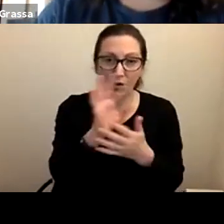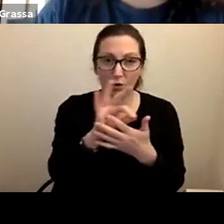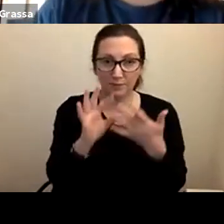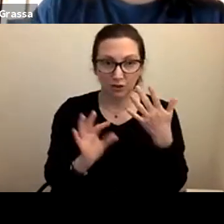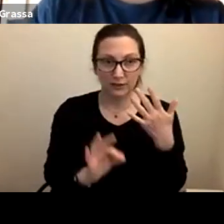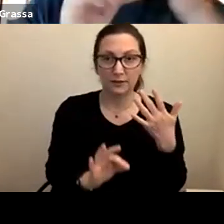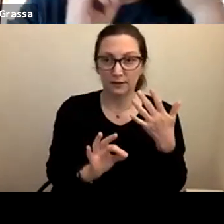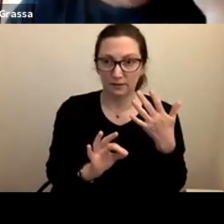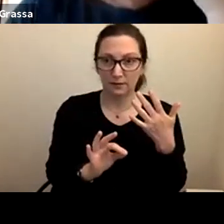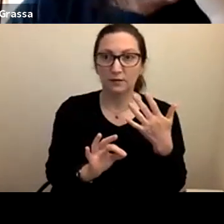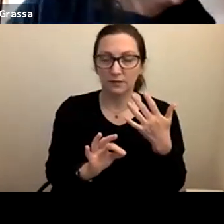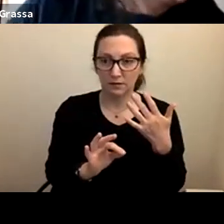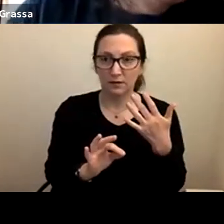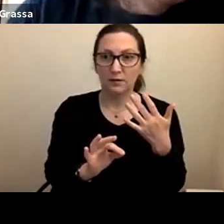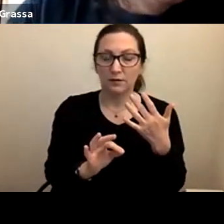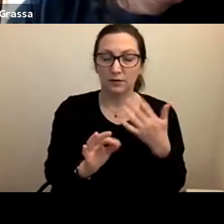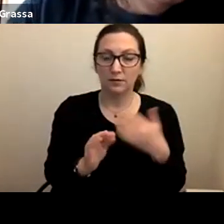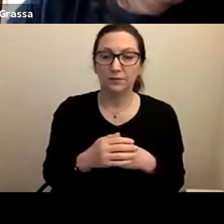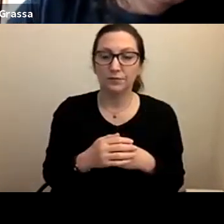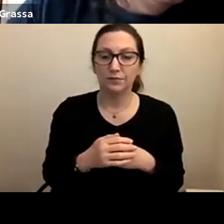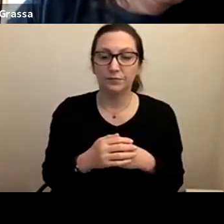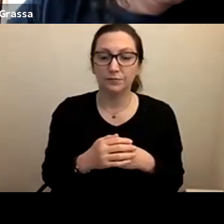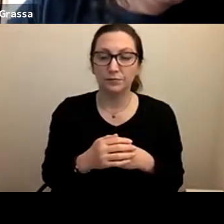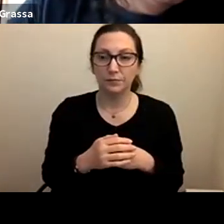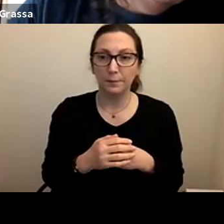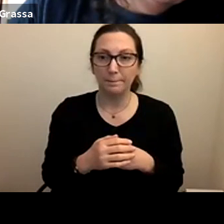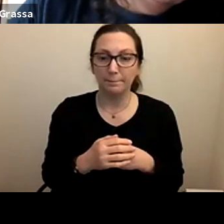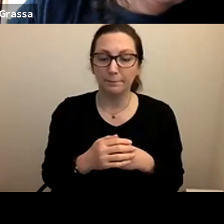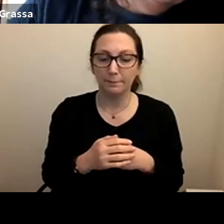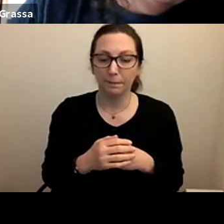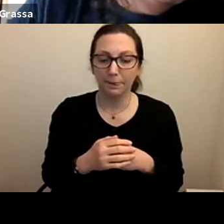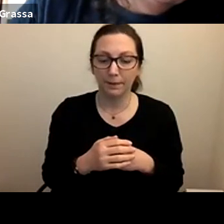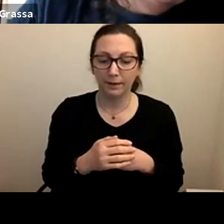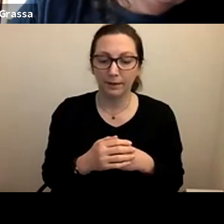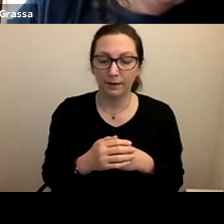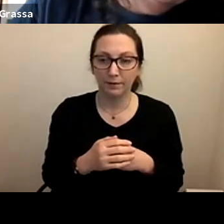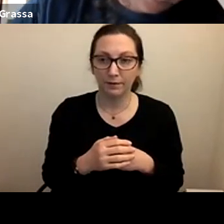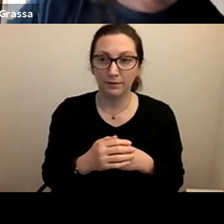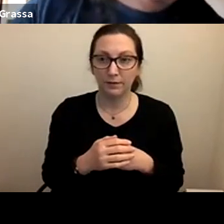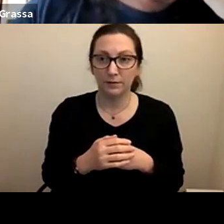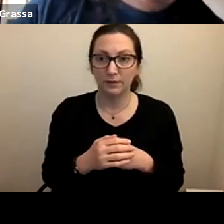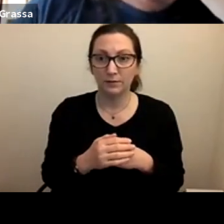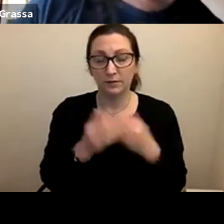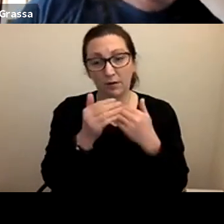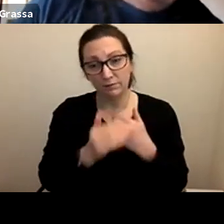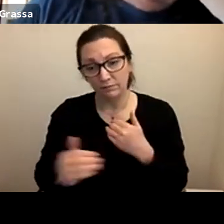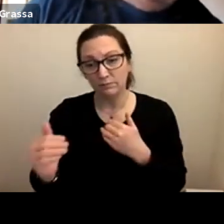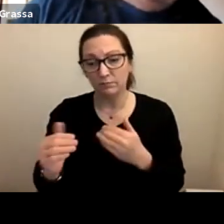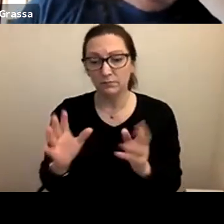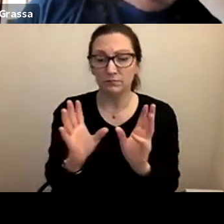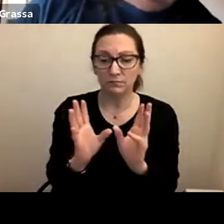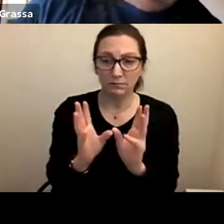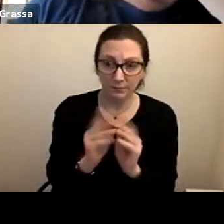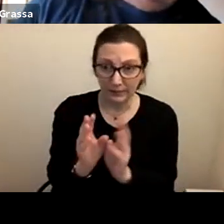we can consider, which means that as we continue with our meetings, that they be focused